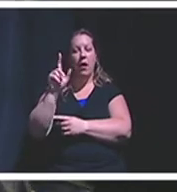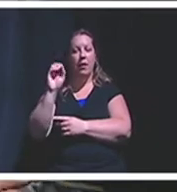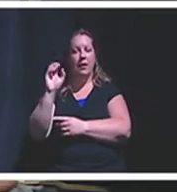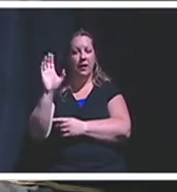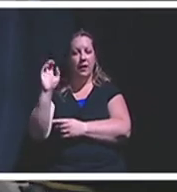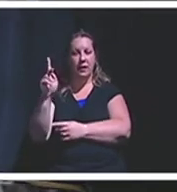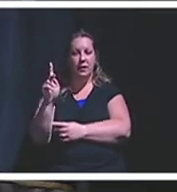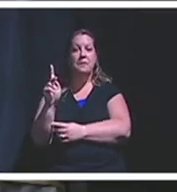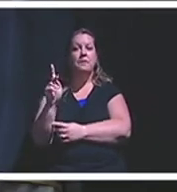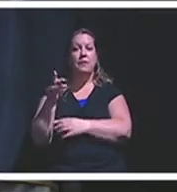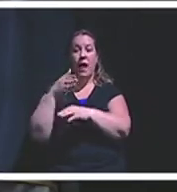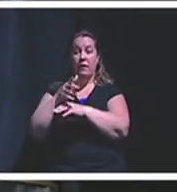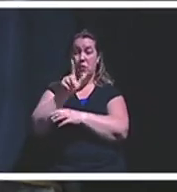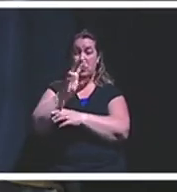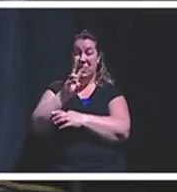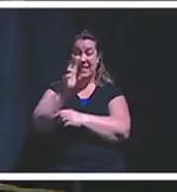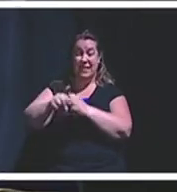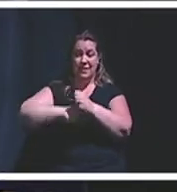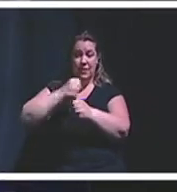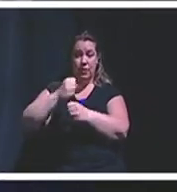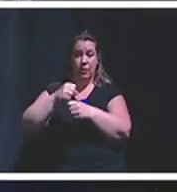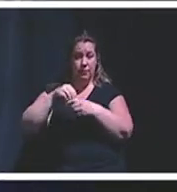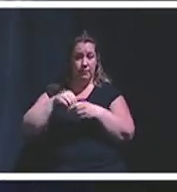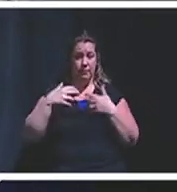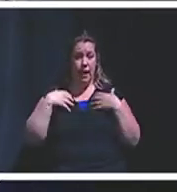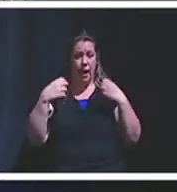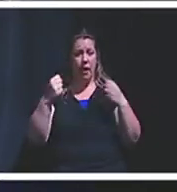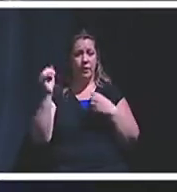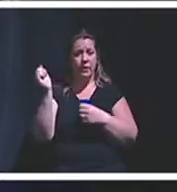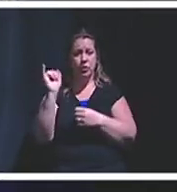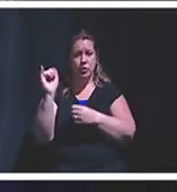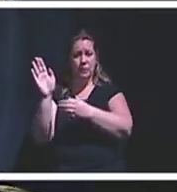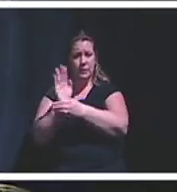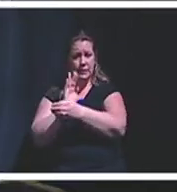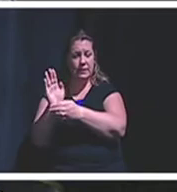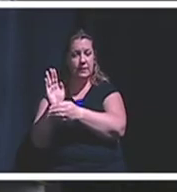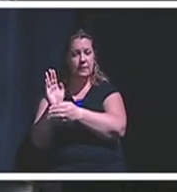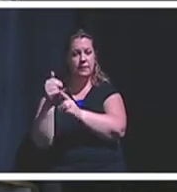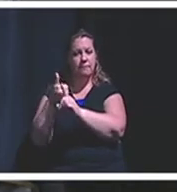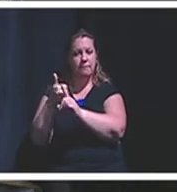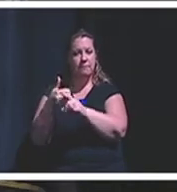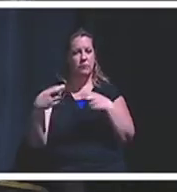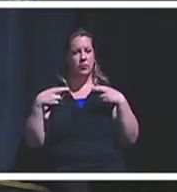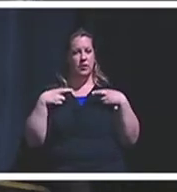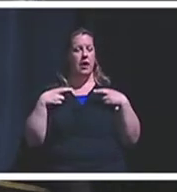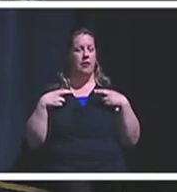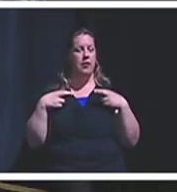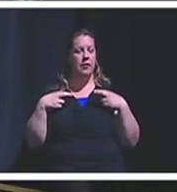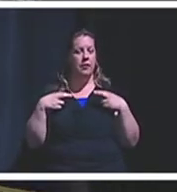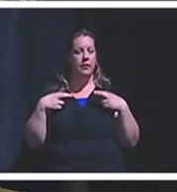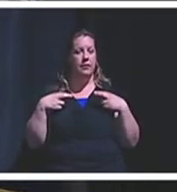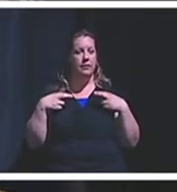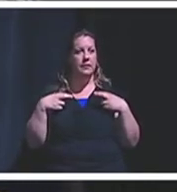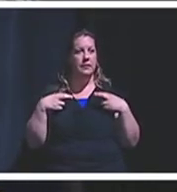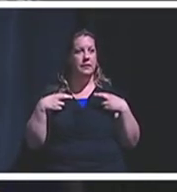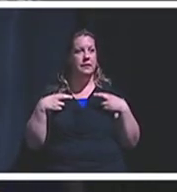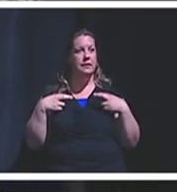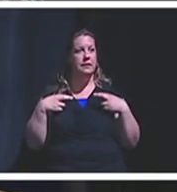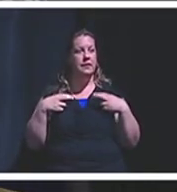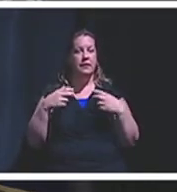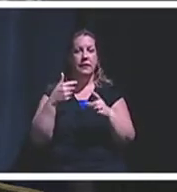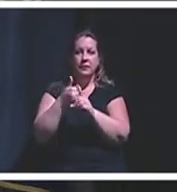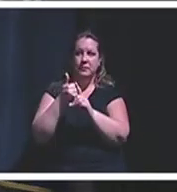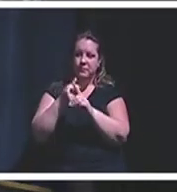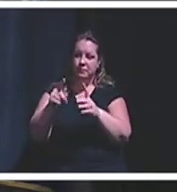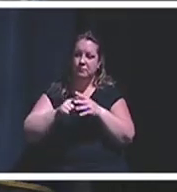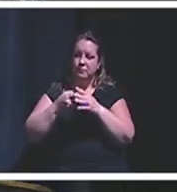After 26 years in the health insurance business, Toni retired. She began